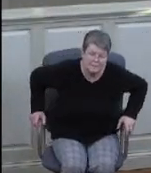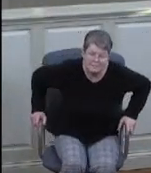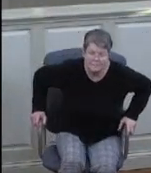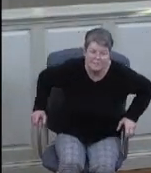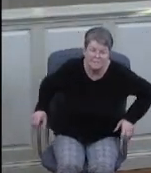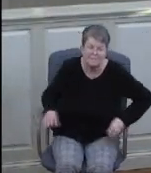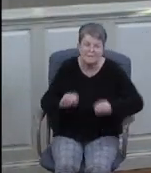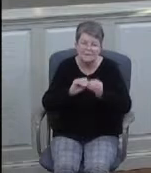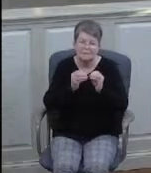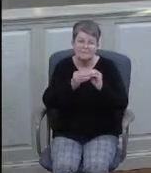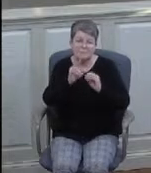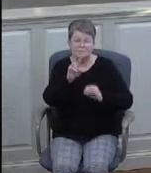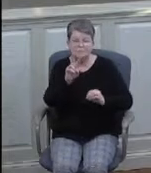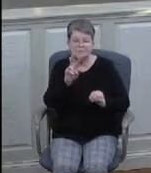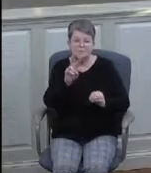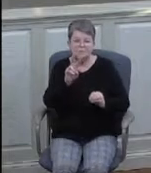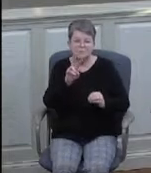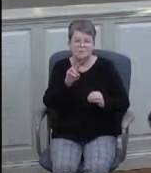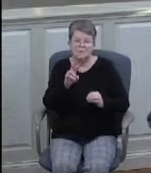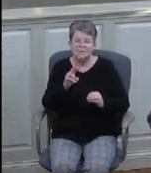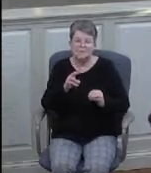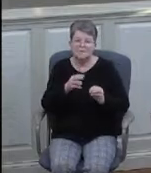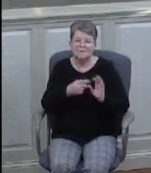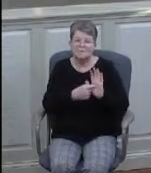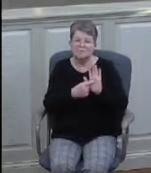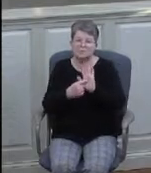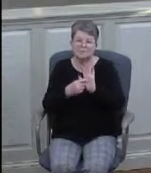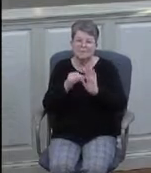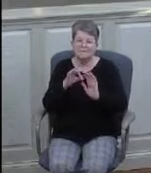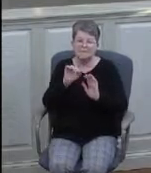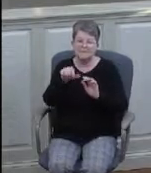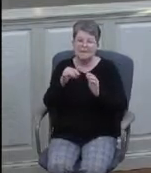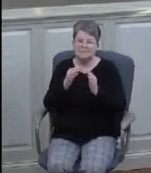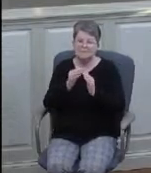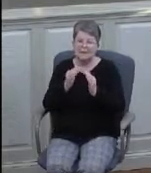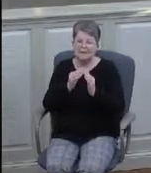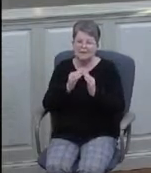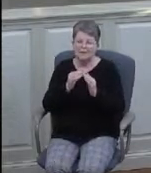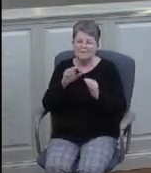Item 2 is the presentation of the downtown master plan,